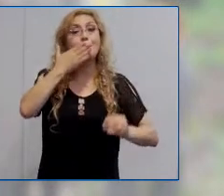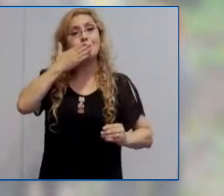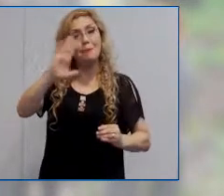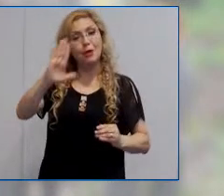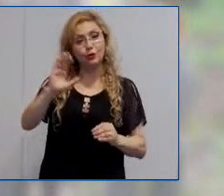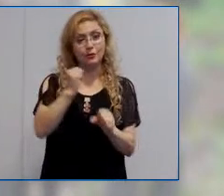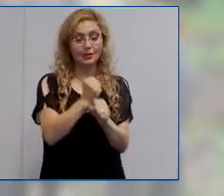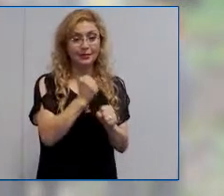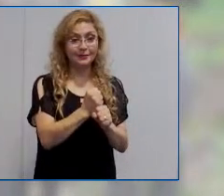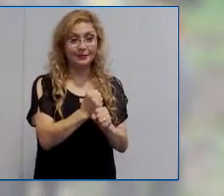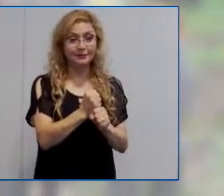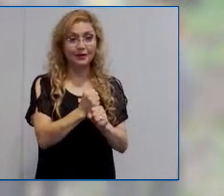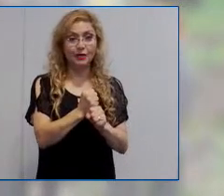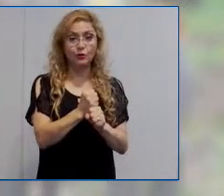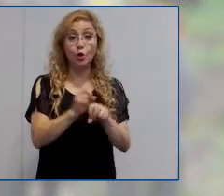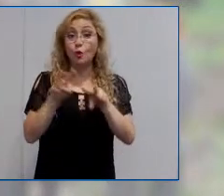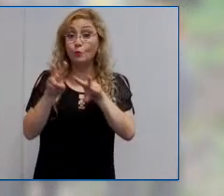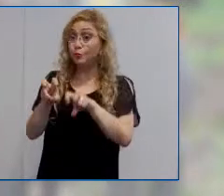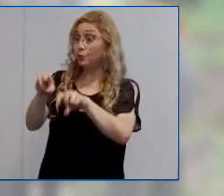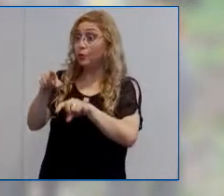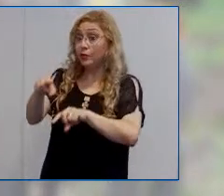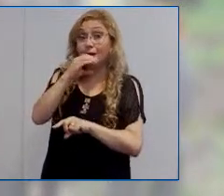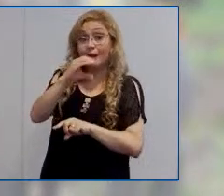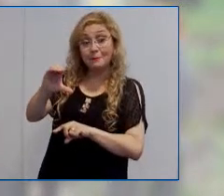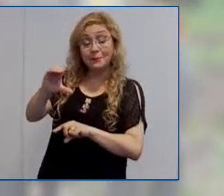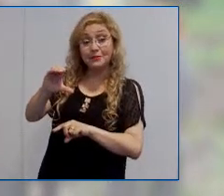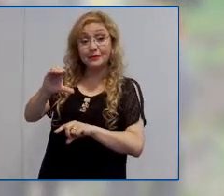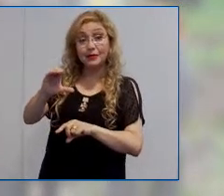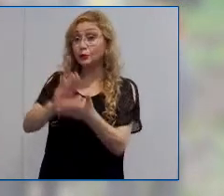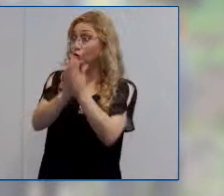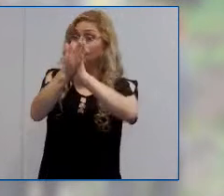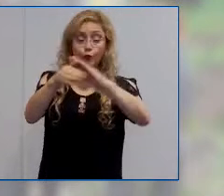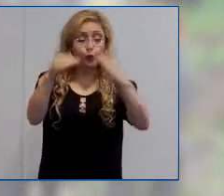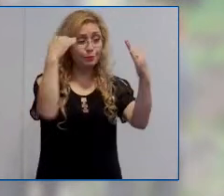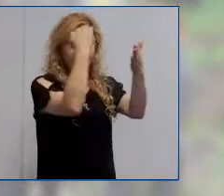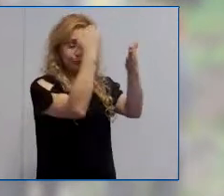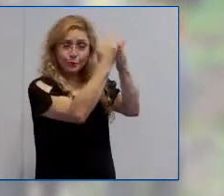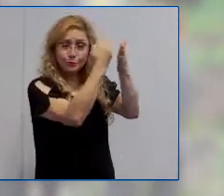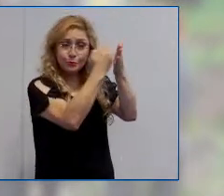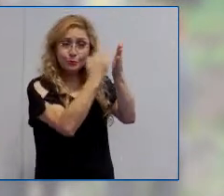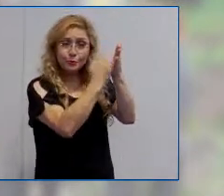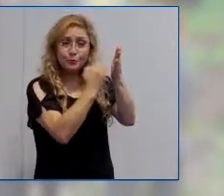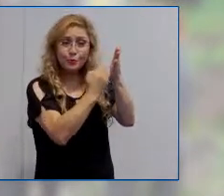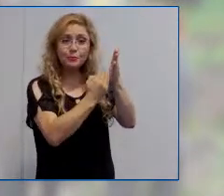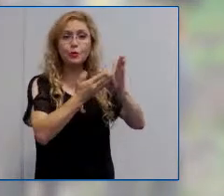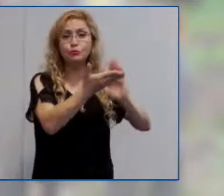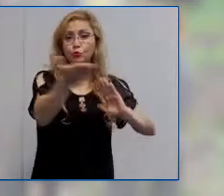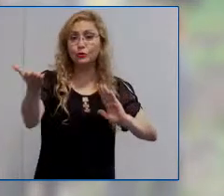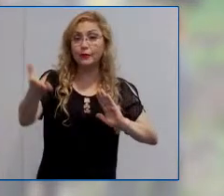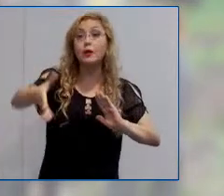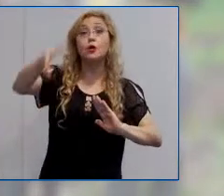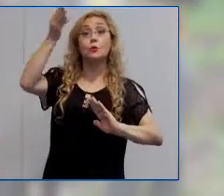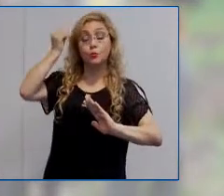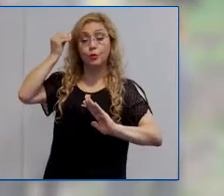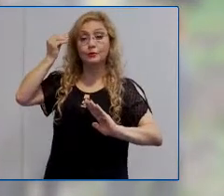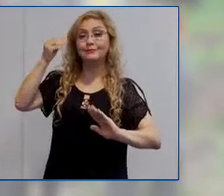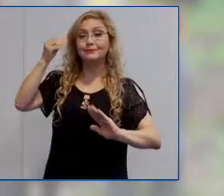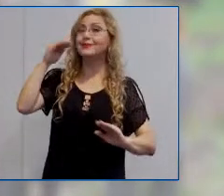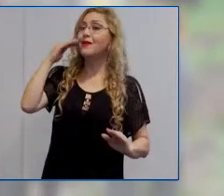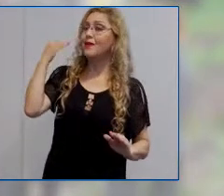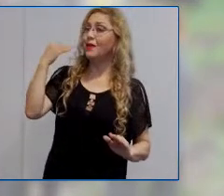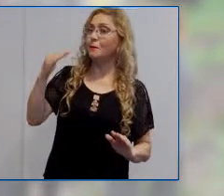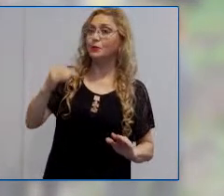of your soil and optimize the work. Peasant farming, everything that you have addressed, but another very